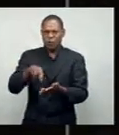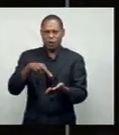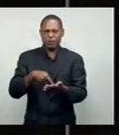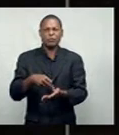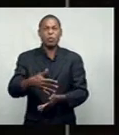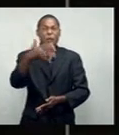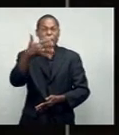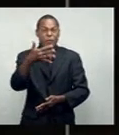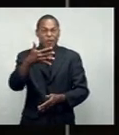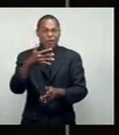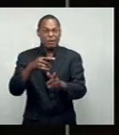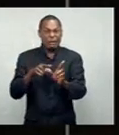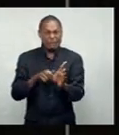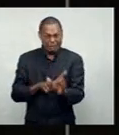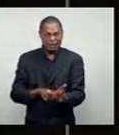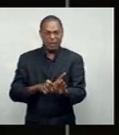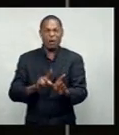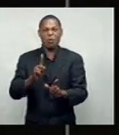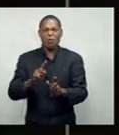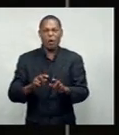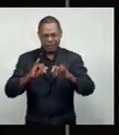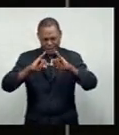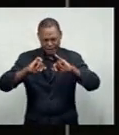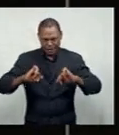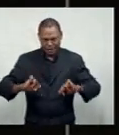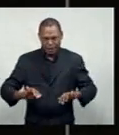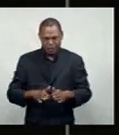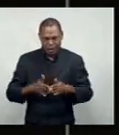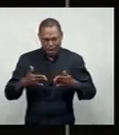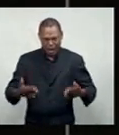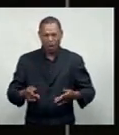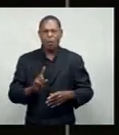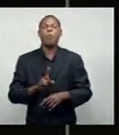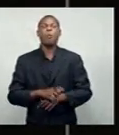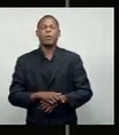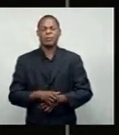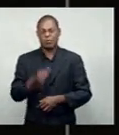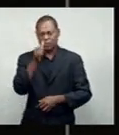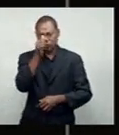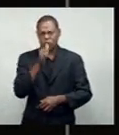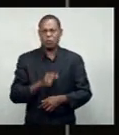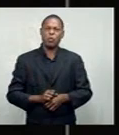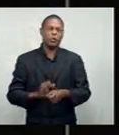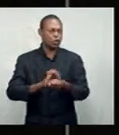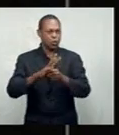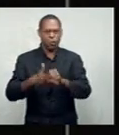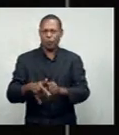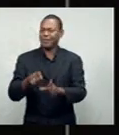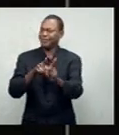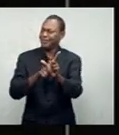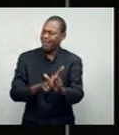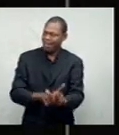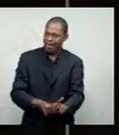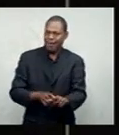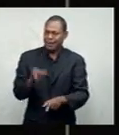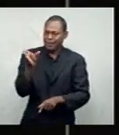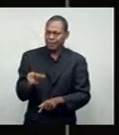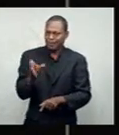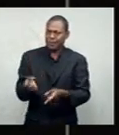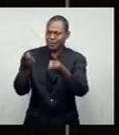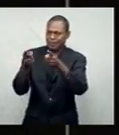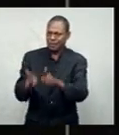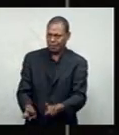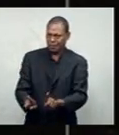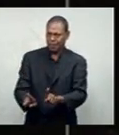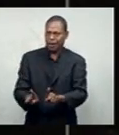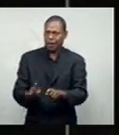15-year-old from Dole Suba that was under investigation has now been classified as COVID death, making him the youngest person to die of the deadly Delta variant